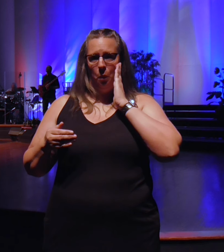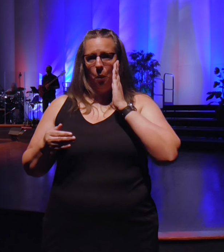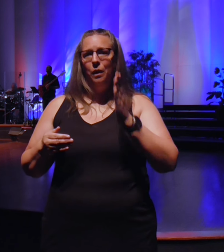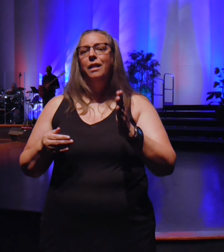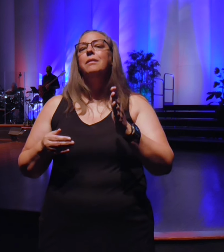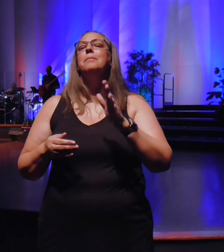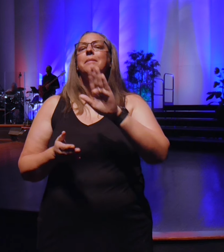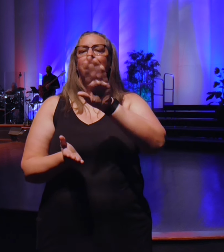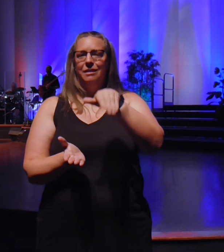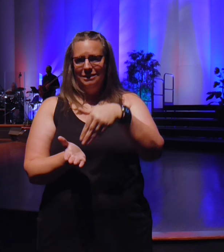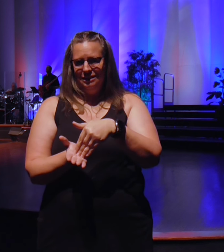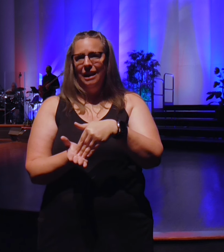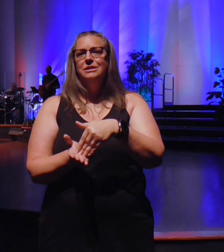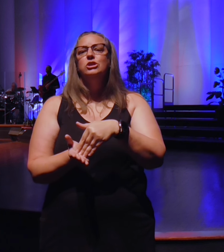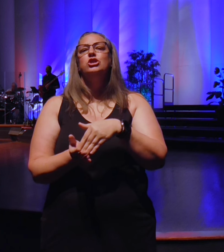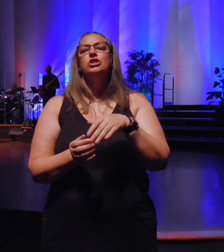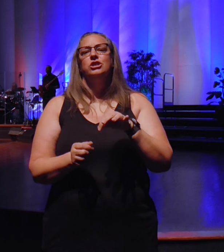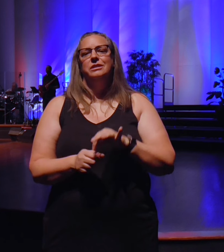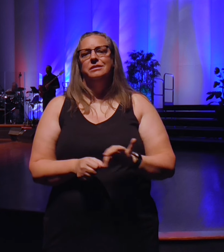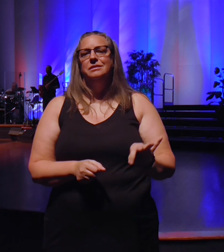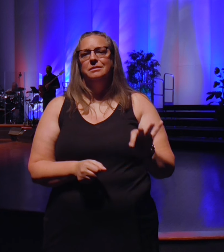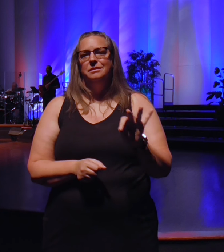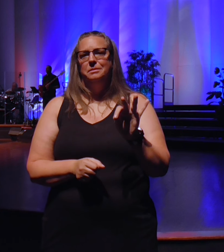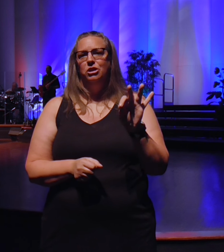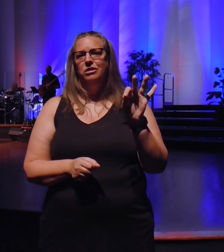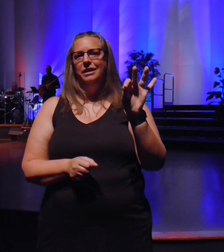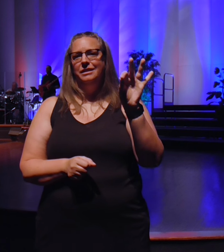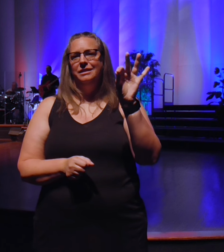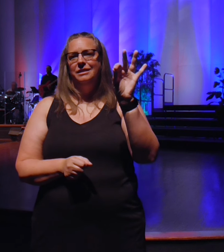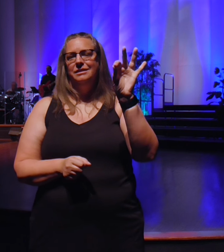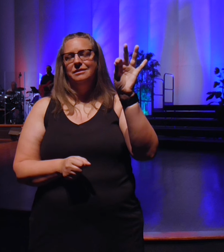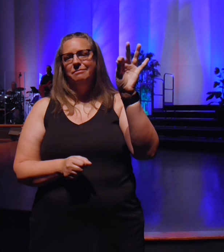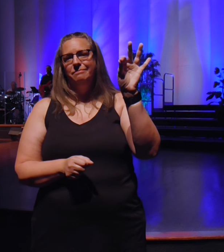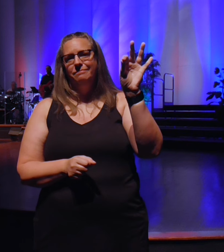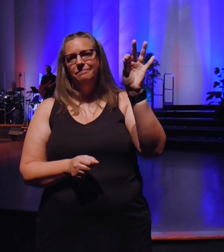it's always been you, Spirit.